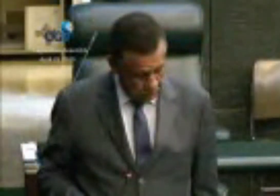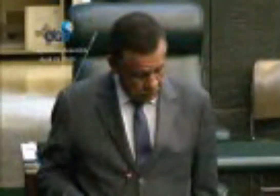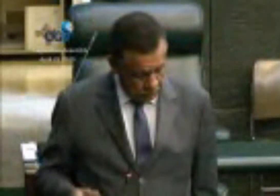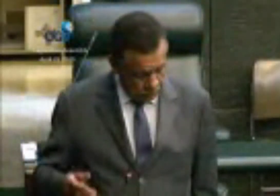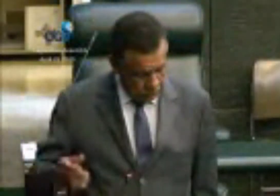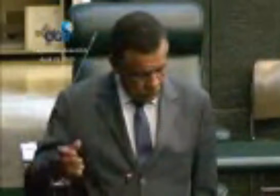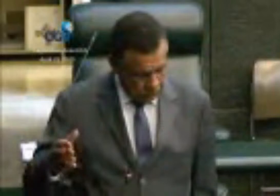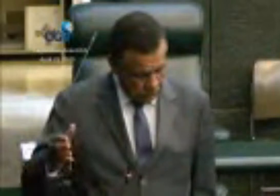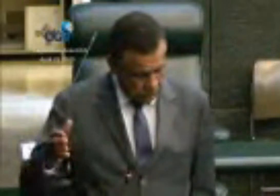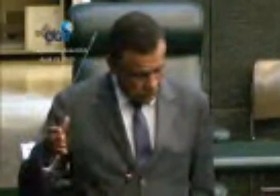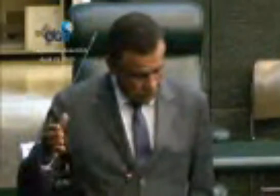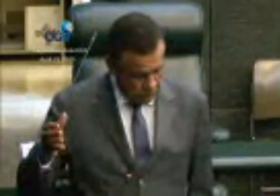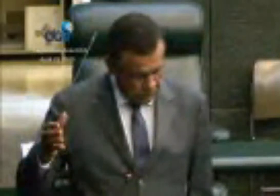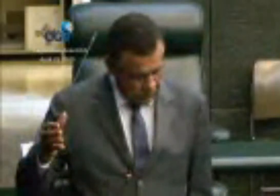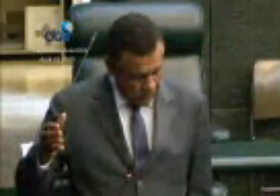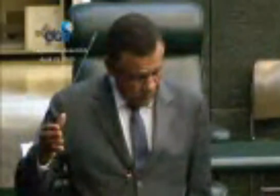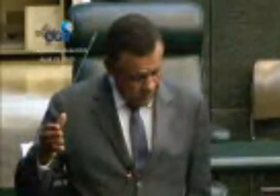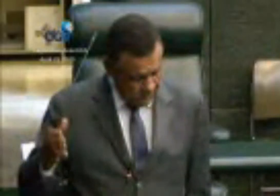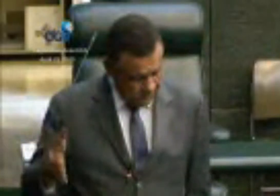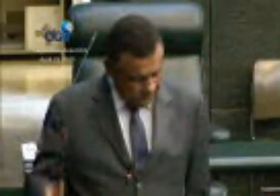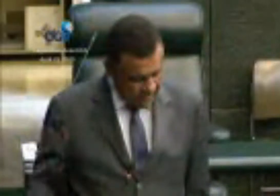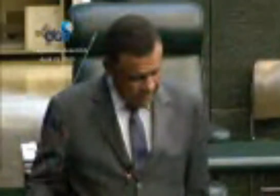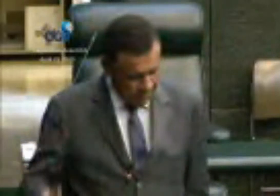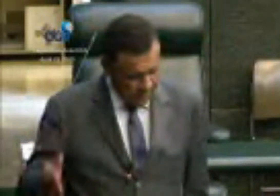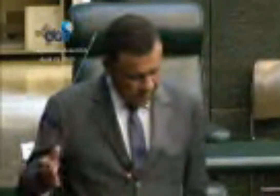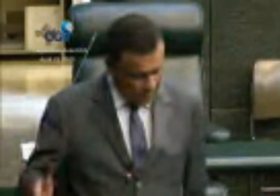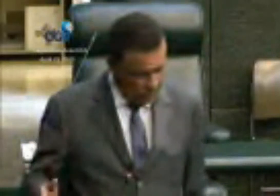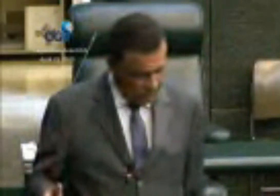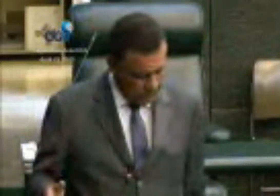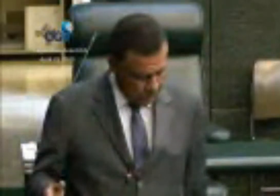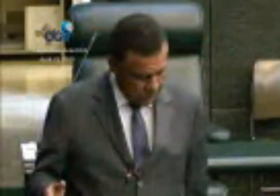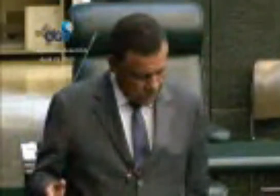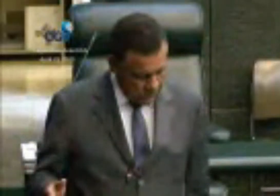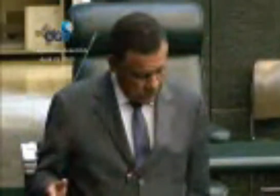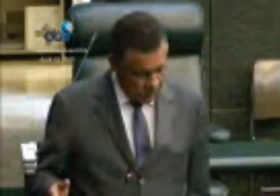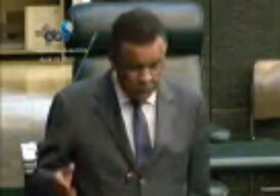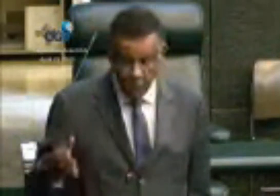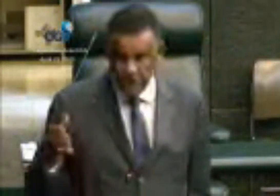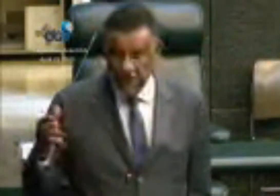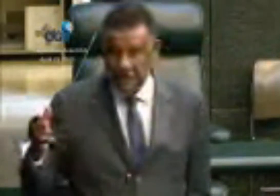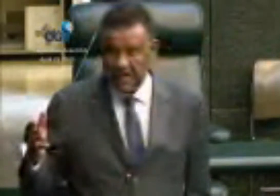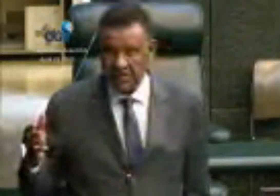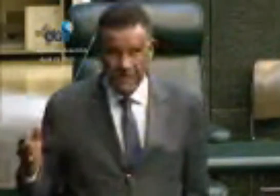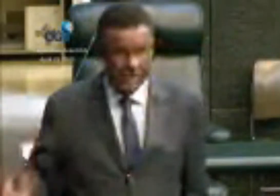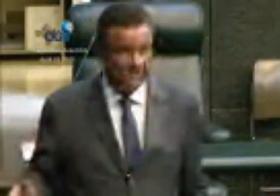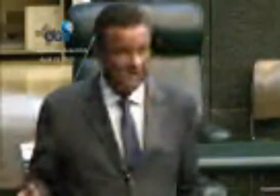It is time now to move to the next phase.